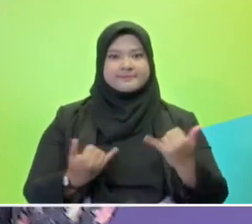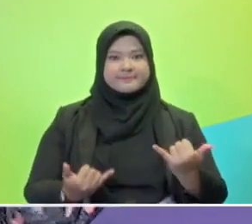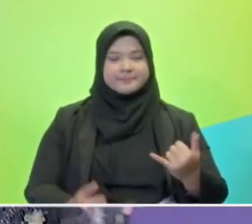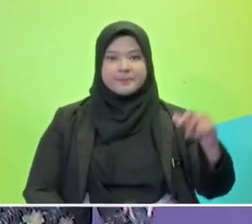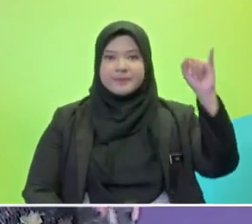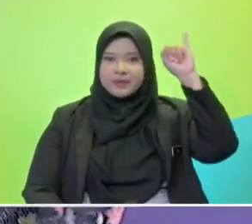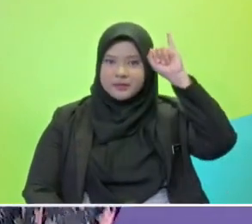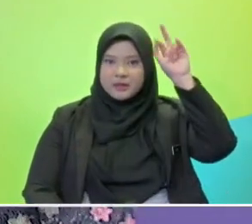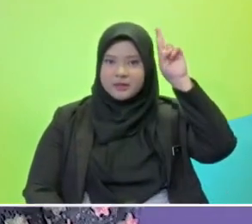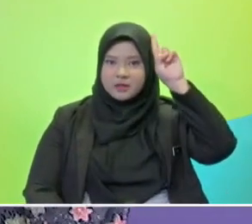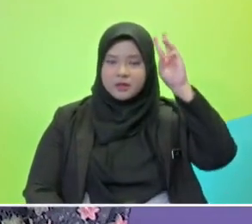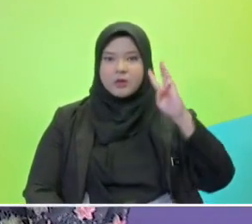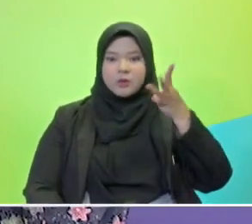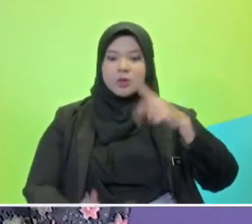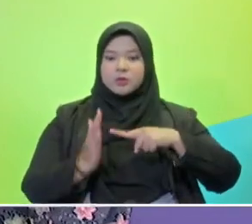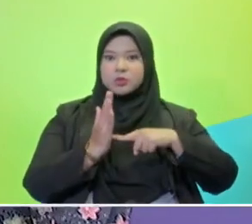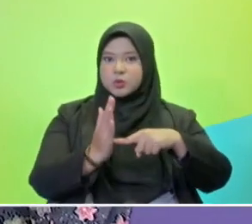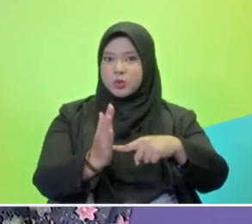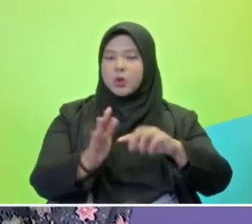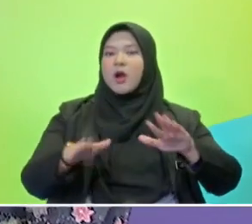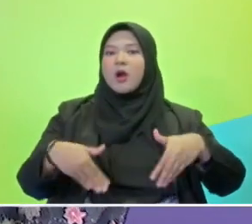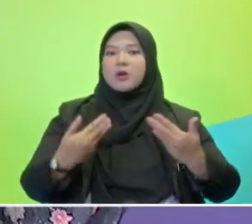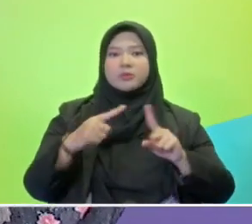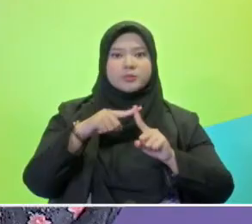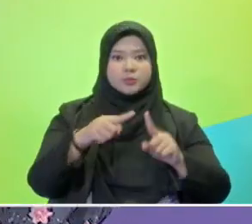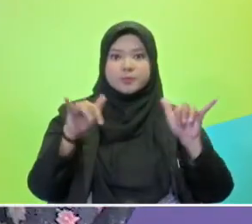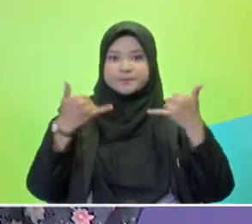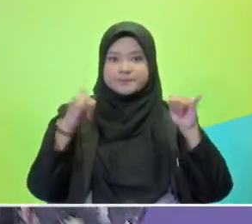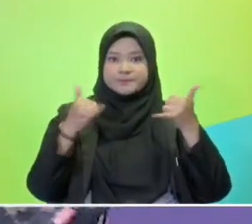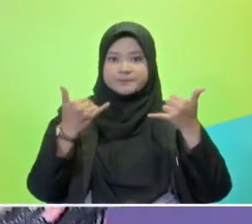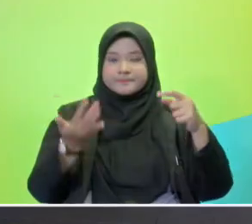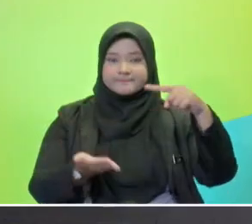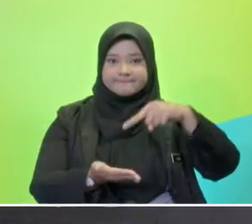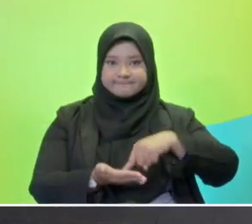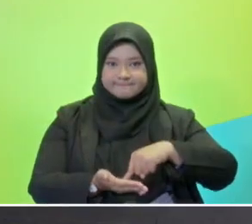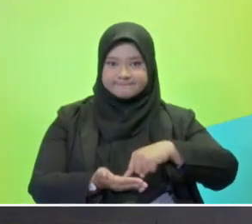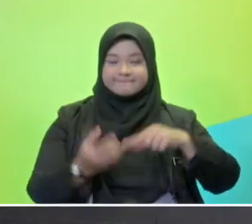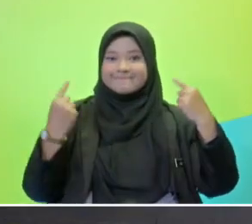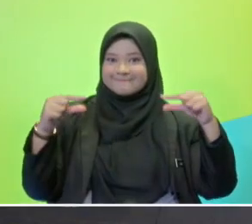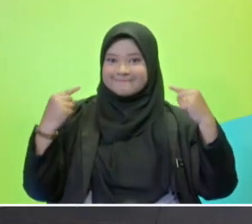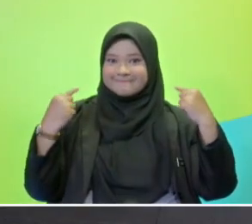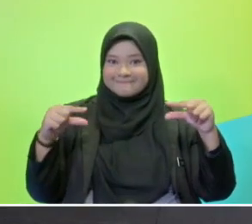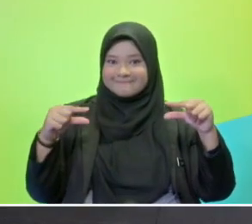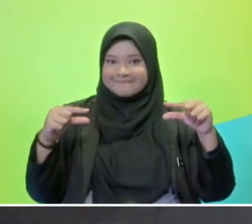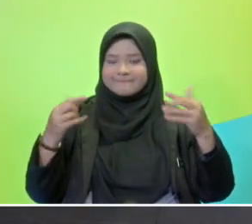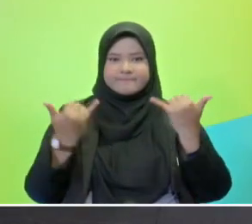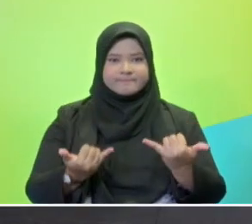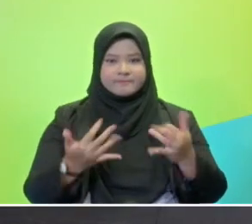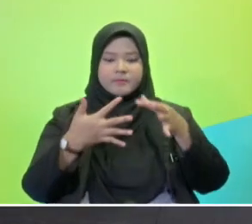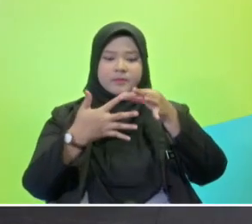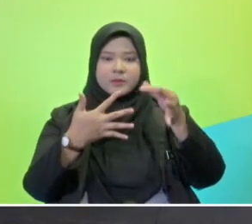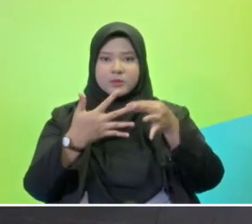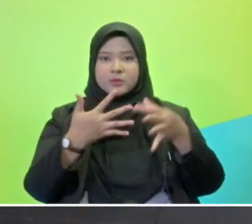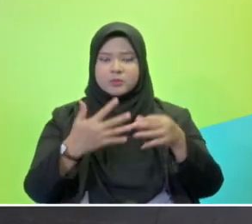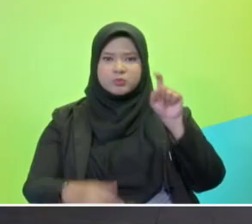then all our friends will do the skill later, okay? So, Irfan, choose a bag. Choose a bag.